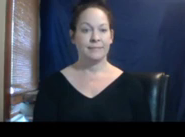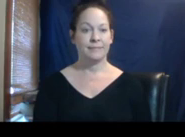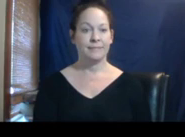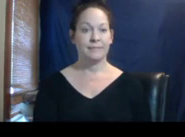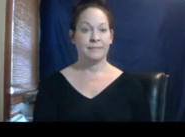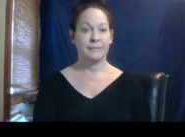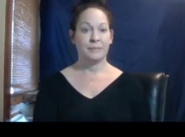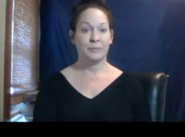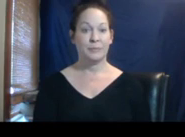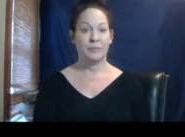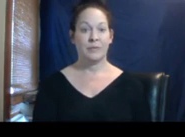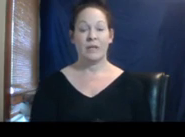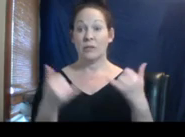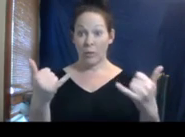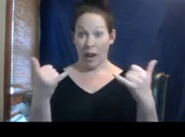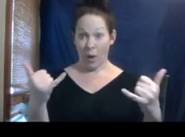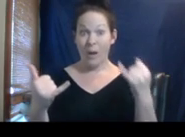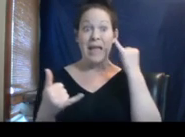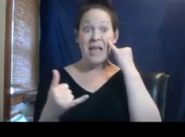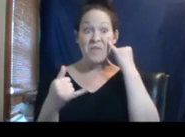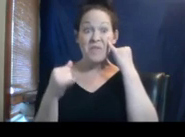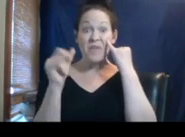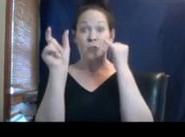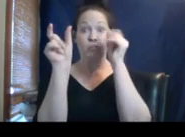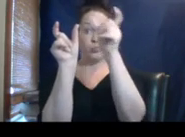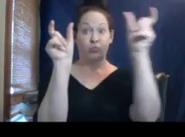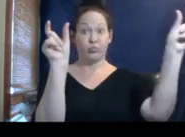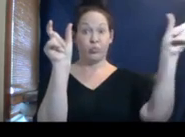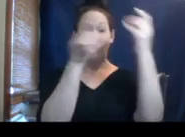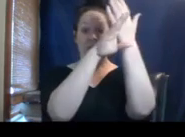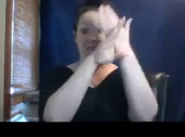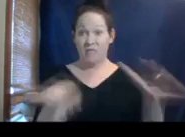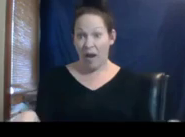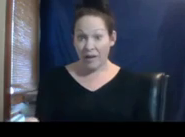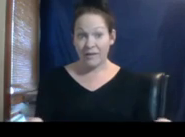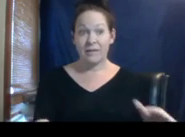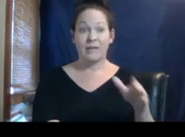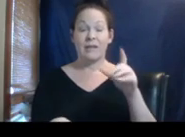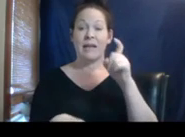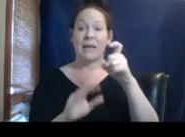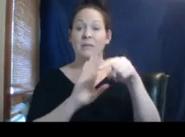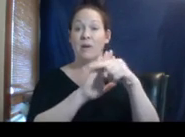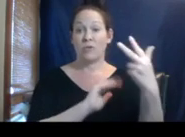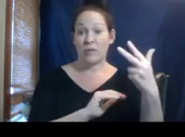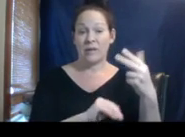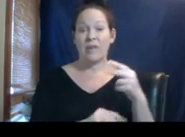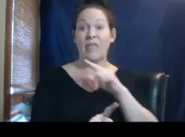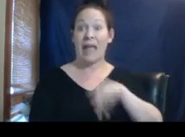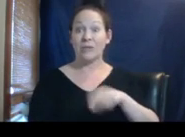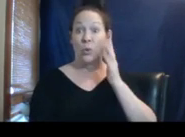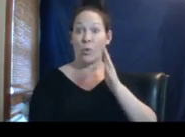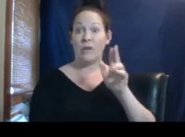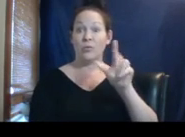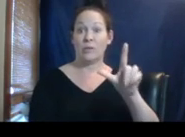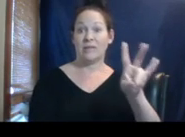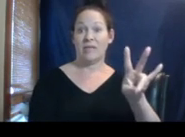So if I were to divide this function by x minus 3, I would get 27.